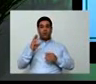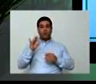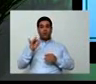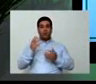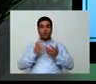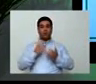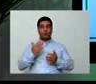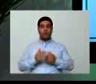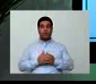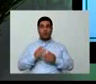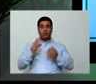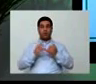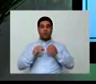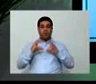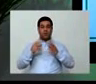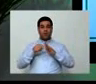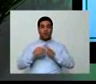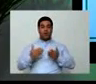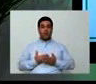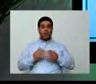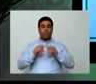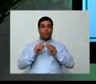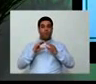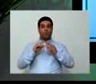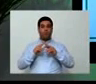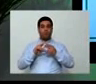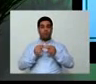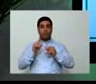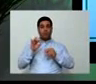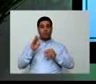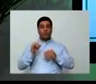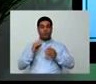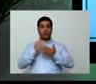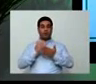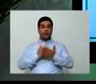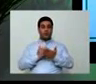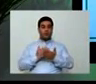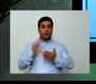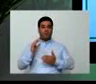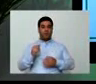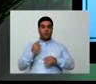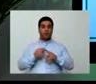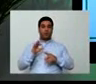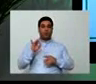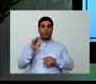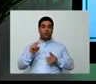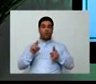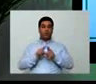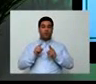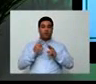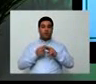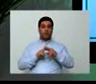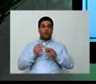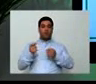hisoblanadi. Yerda hayotning paydo bo'lishi va rivojlanishi bu biosfera tarkibi va strukturasining ham